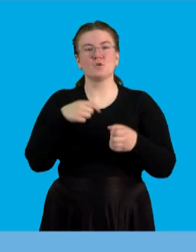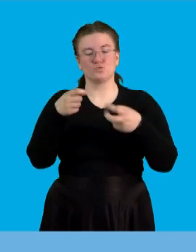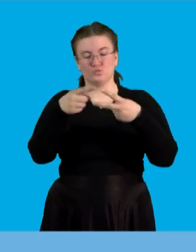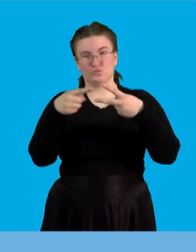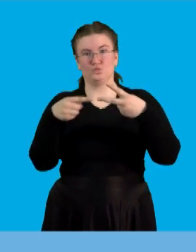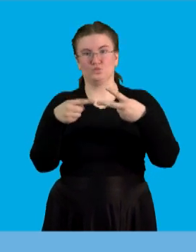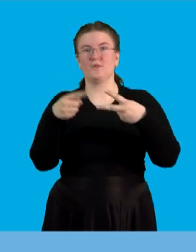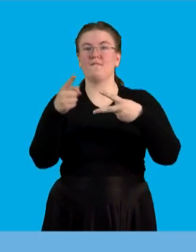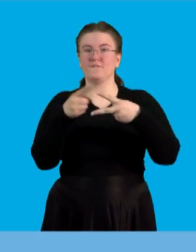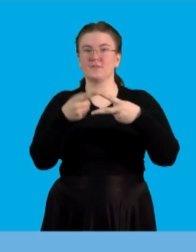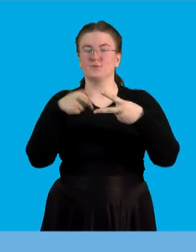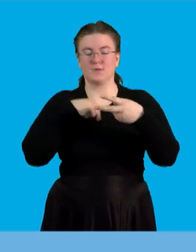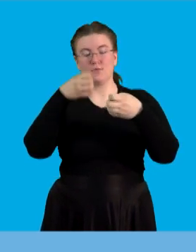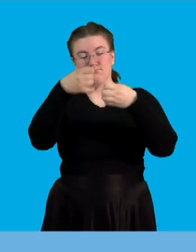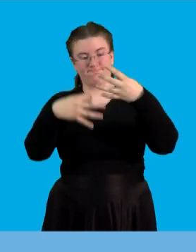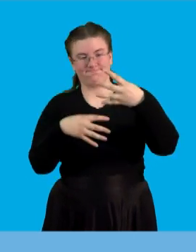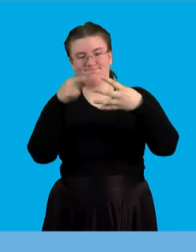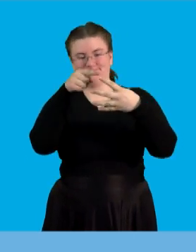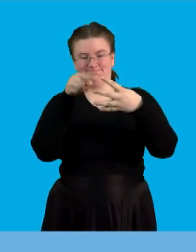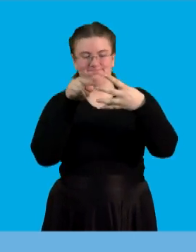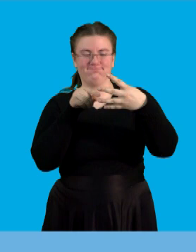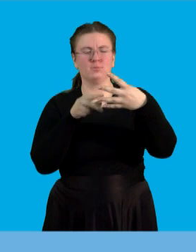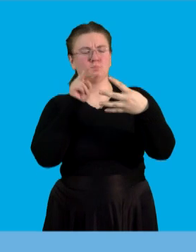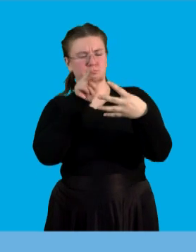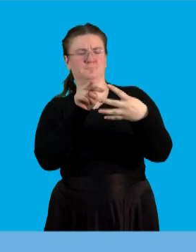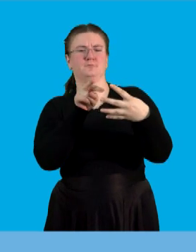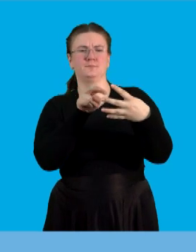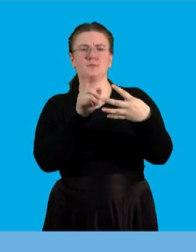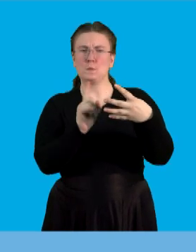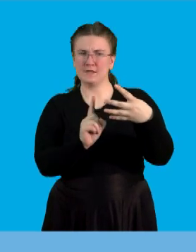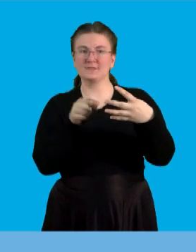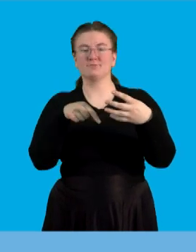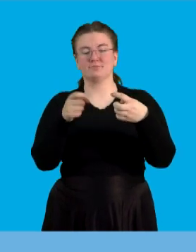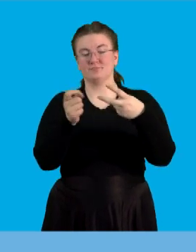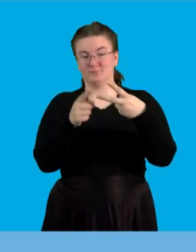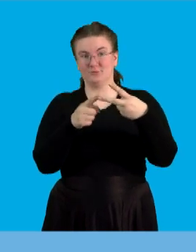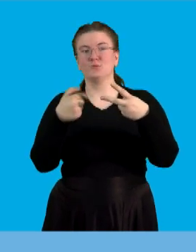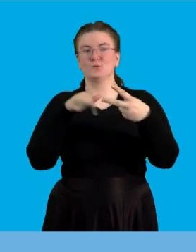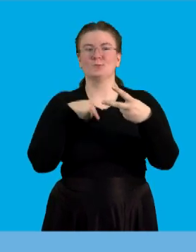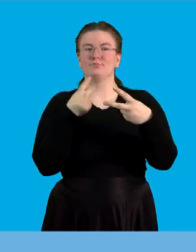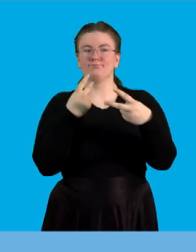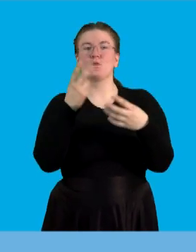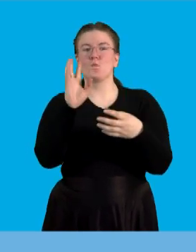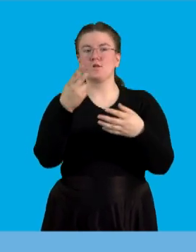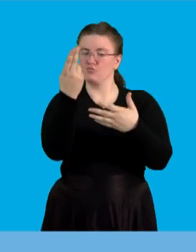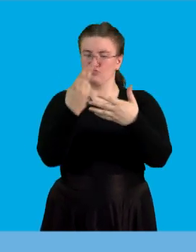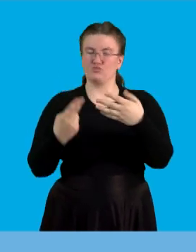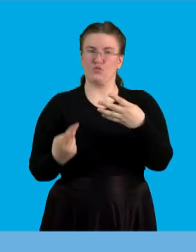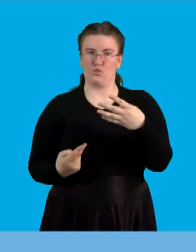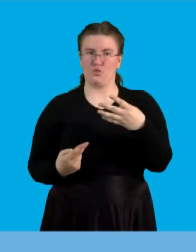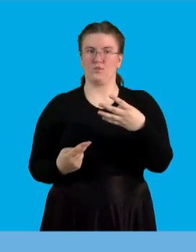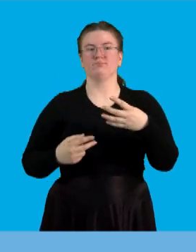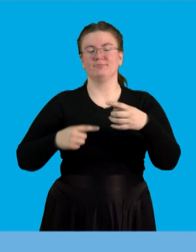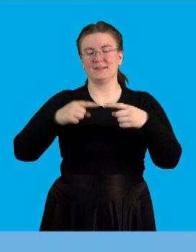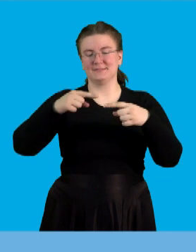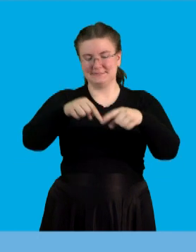circuit, and then now also be looking at how to draw a simple series circuit diagram. So the main idea is a